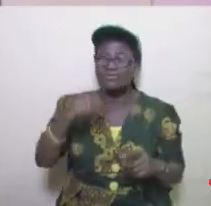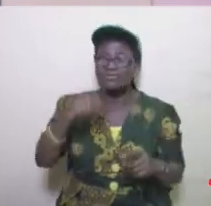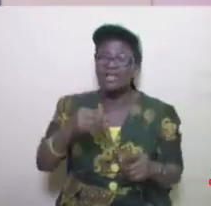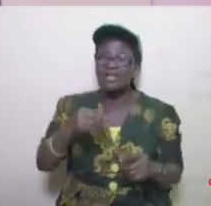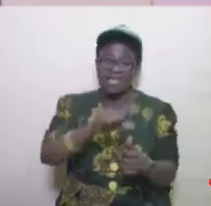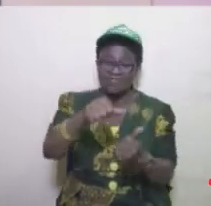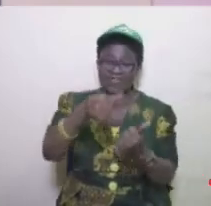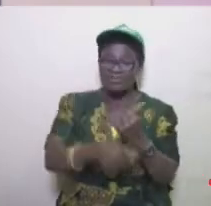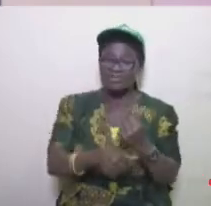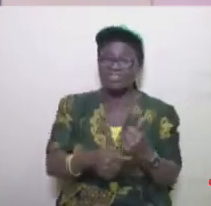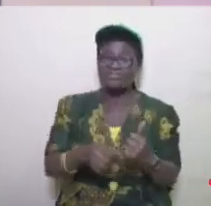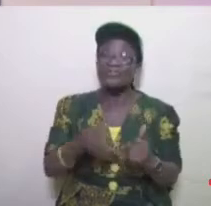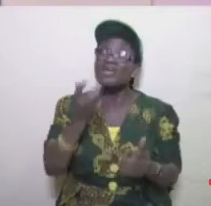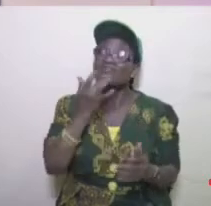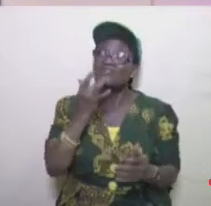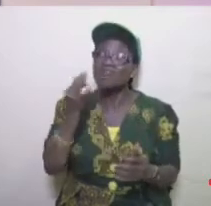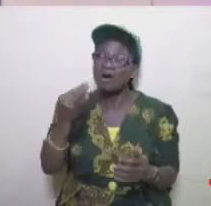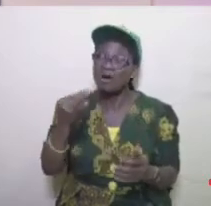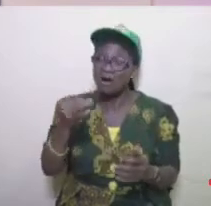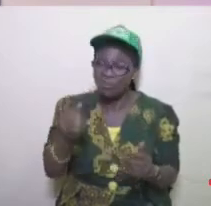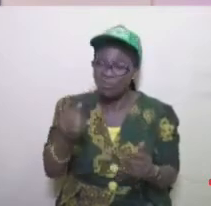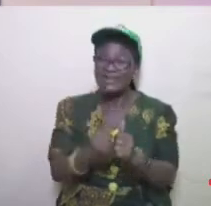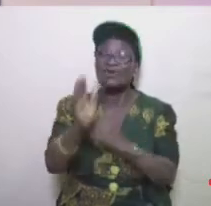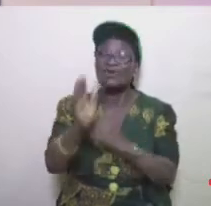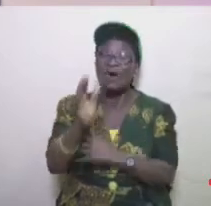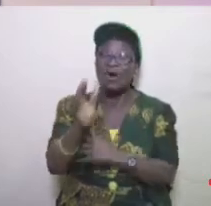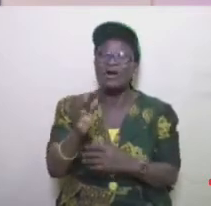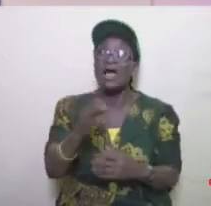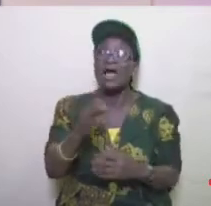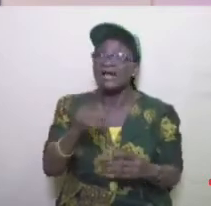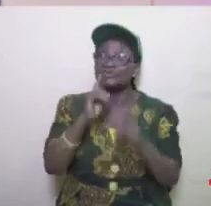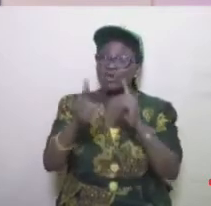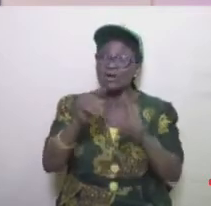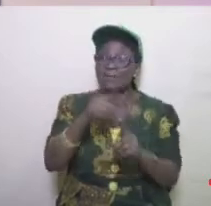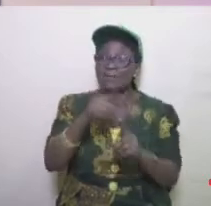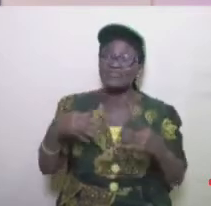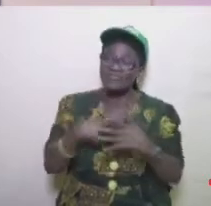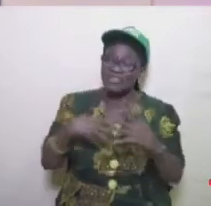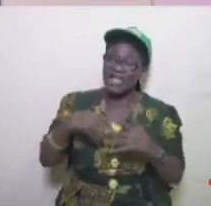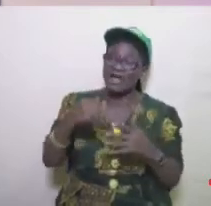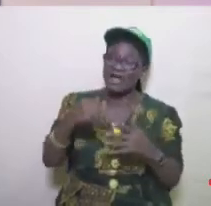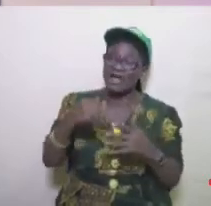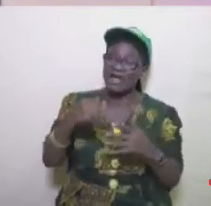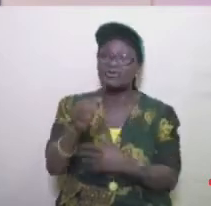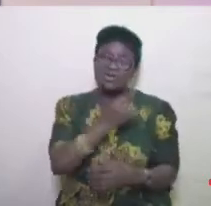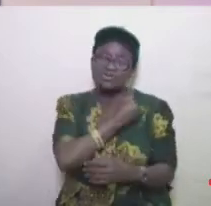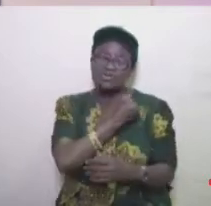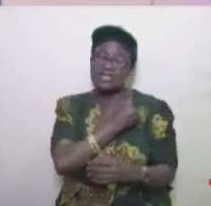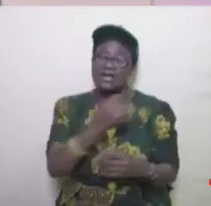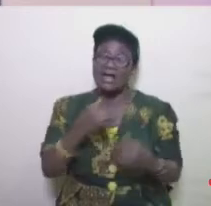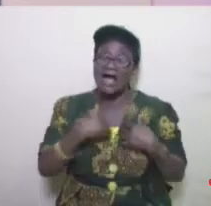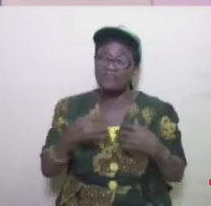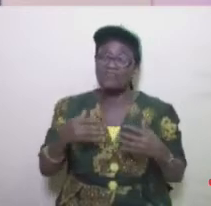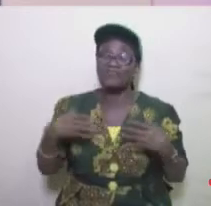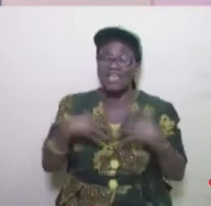you can talk about faithfulness, and you can talk about fear of God. Joseph has fear of God in his